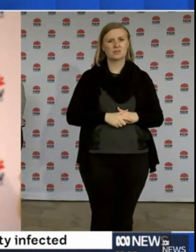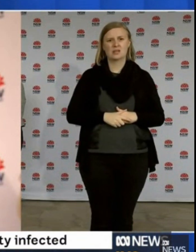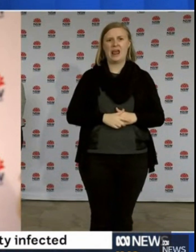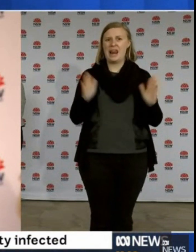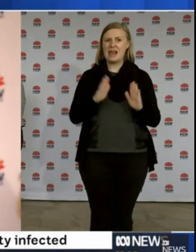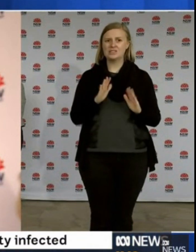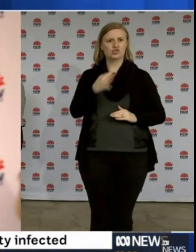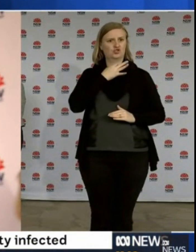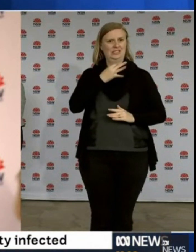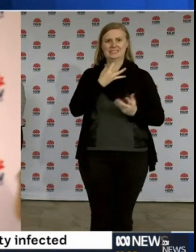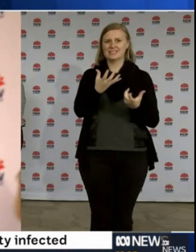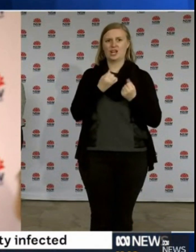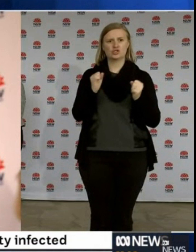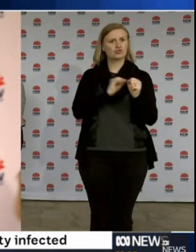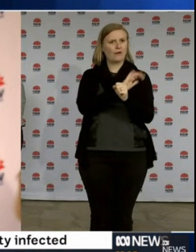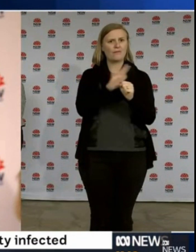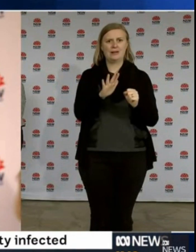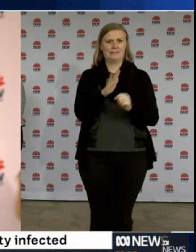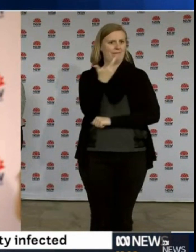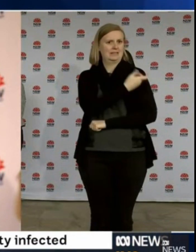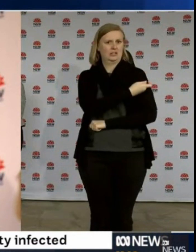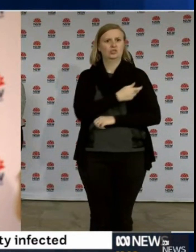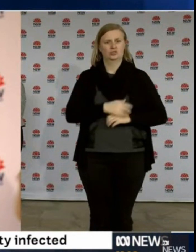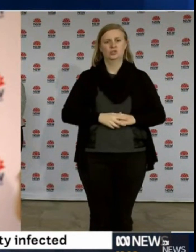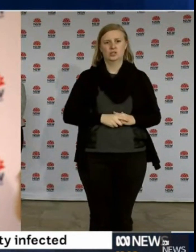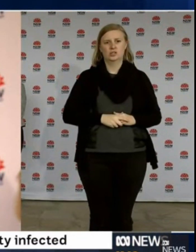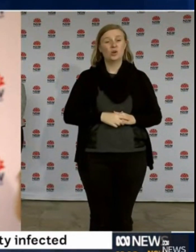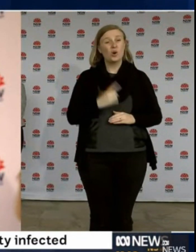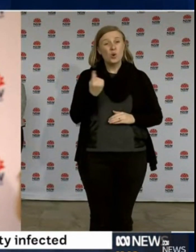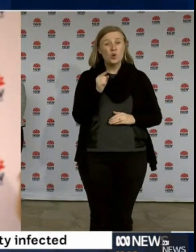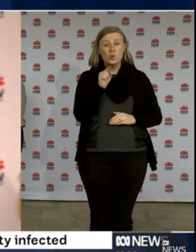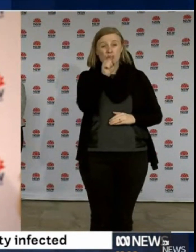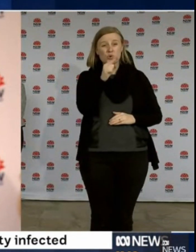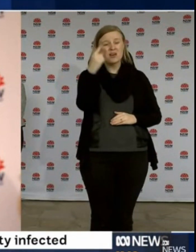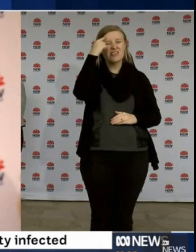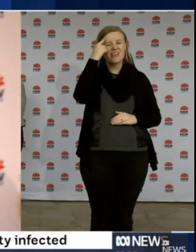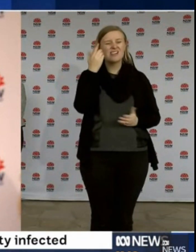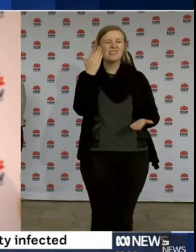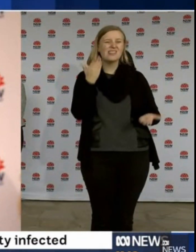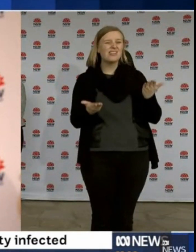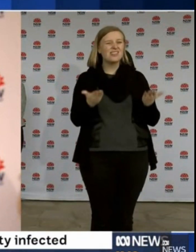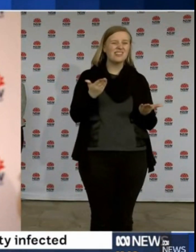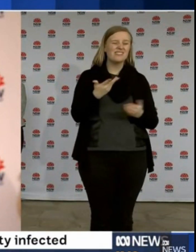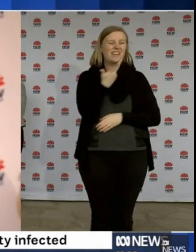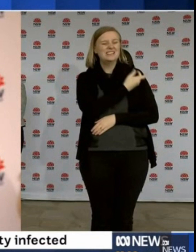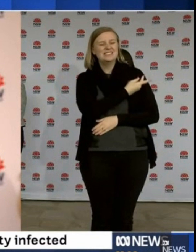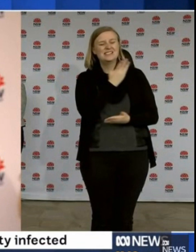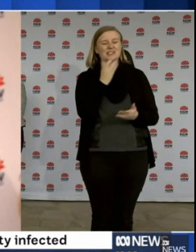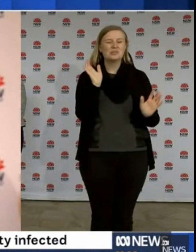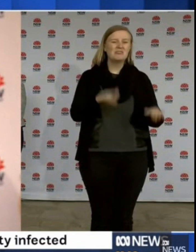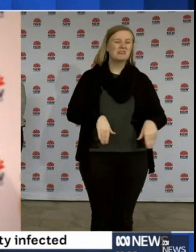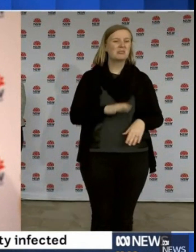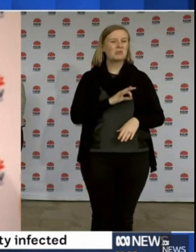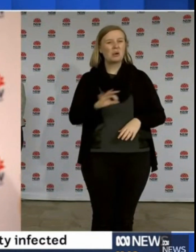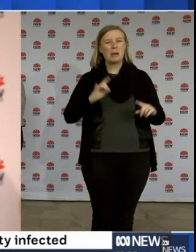more likely to not be infected with COVID-19. So for those who still out there think that vaccinations aren't